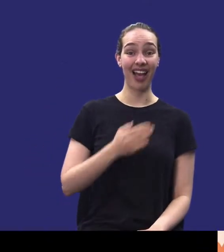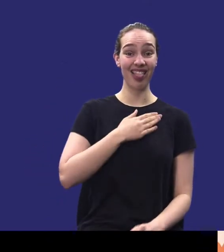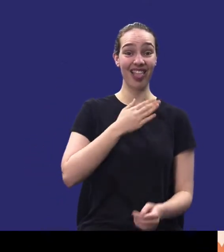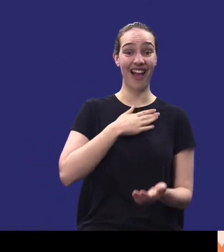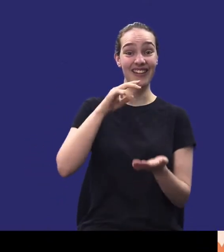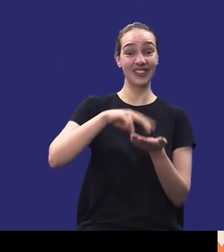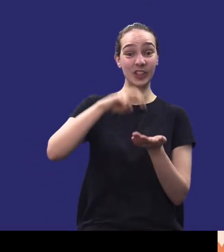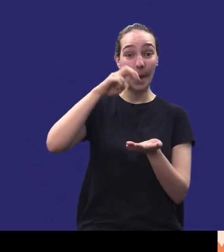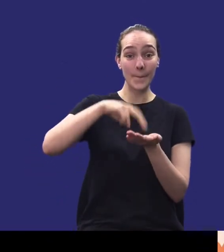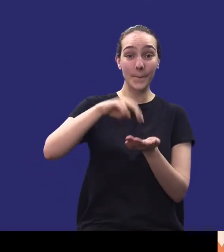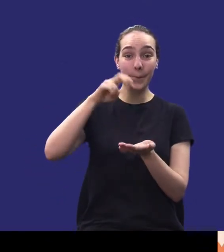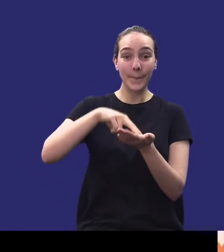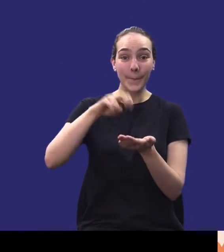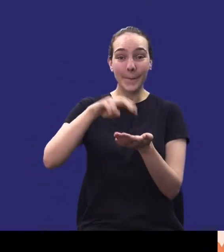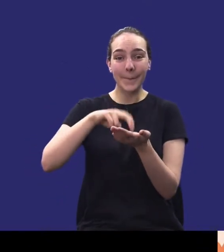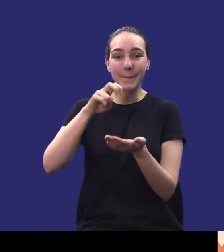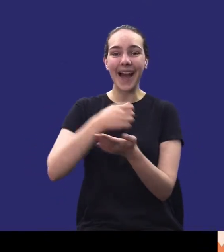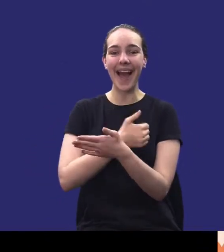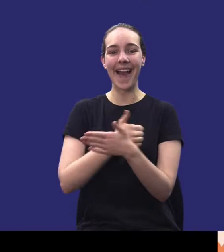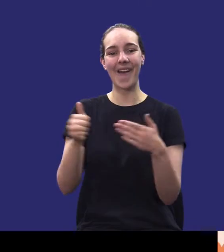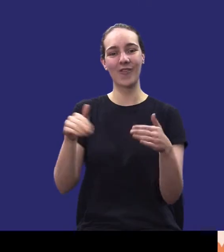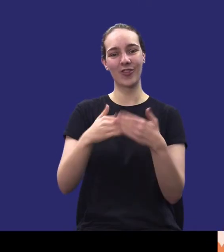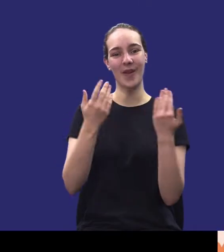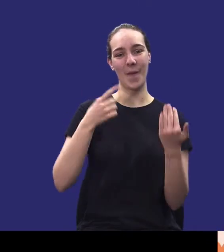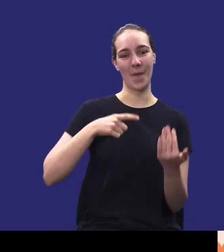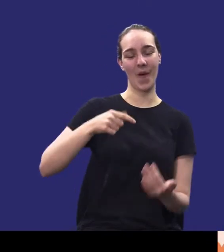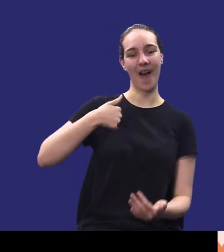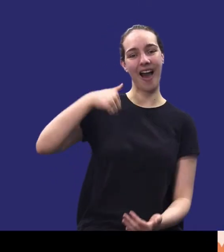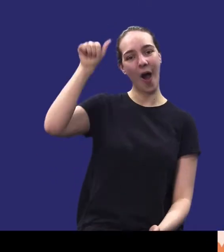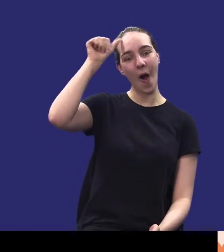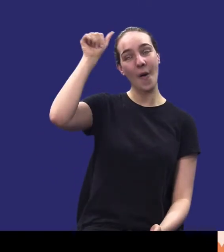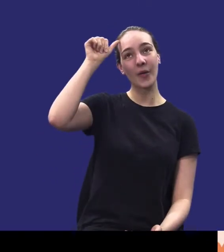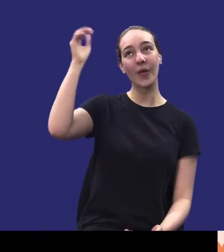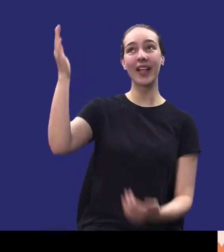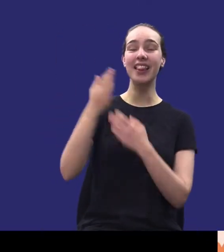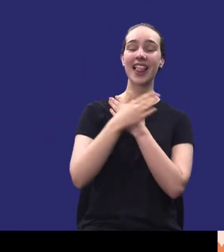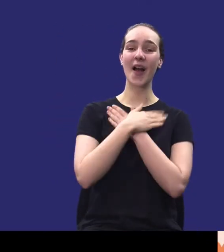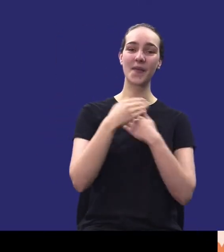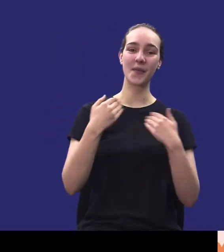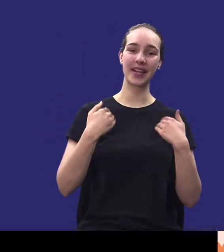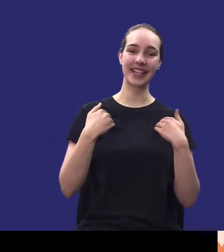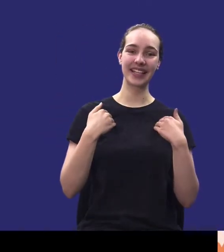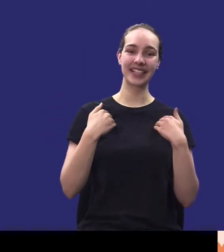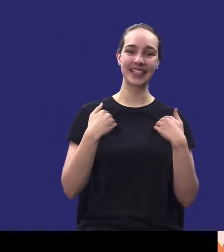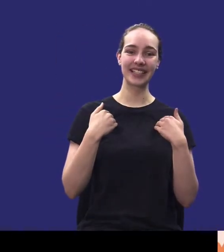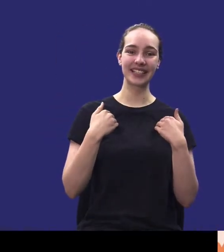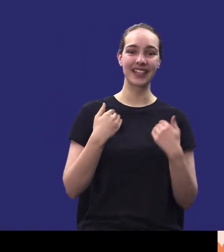yeah. I like to jump every day because I know he loves me.